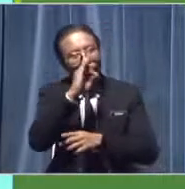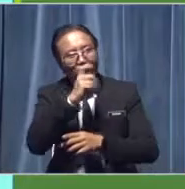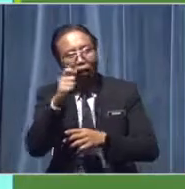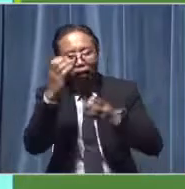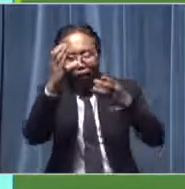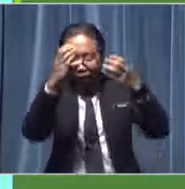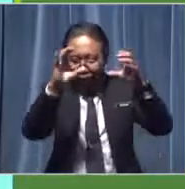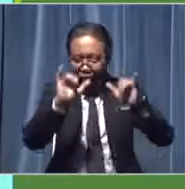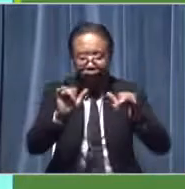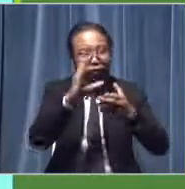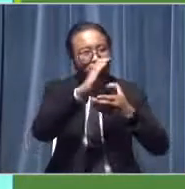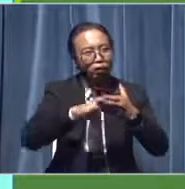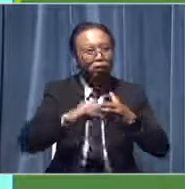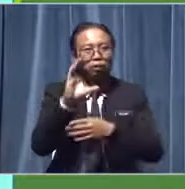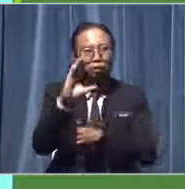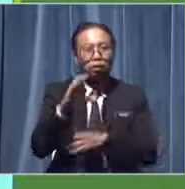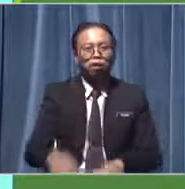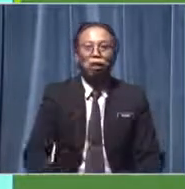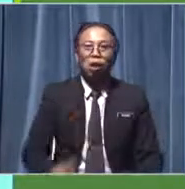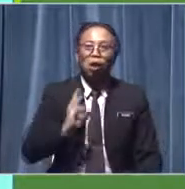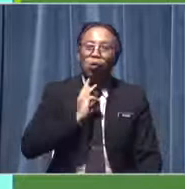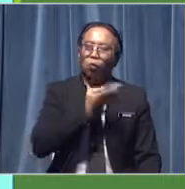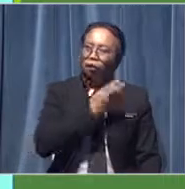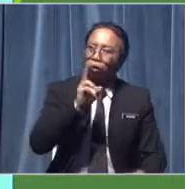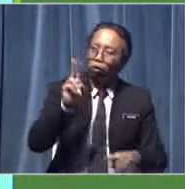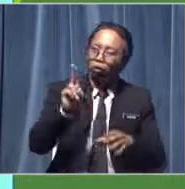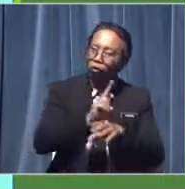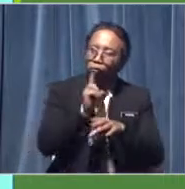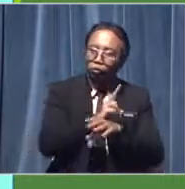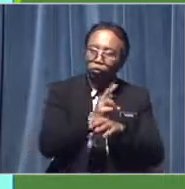C. We use equations.